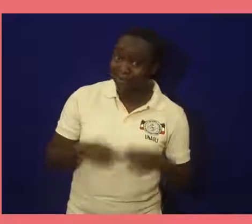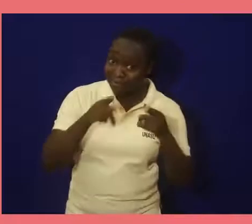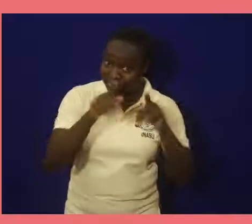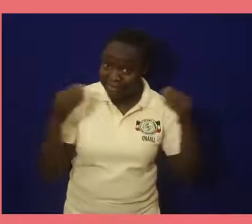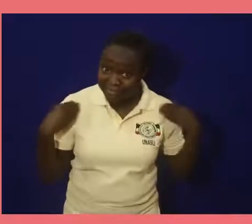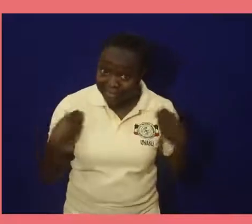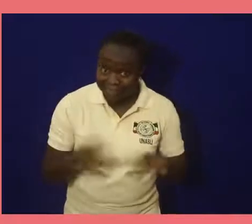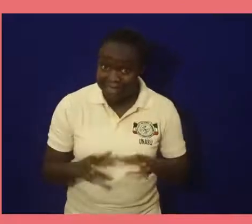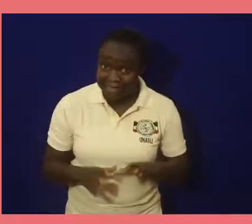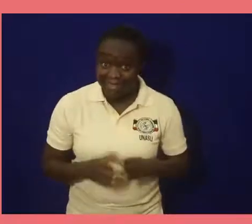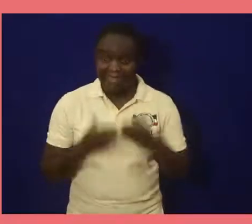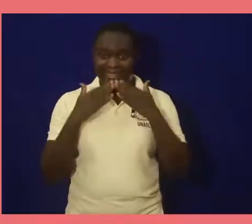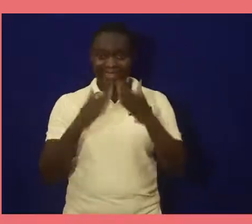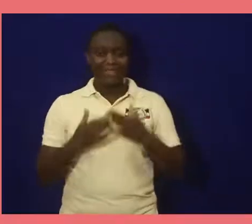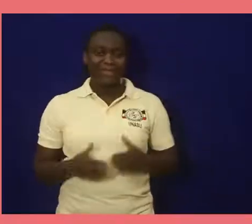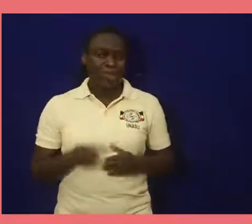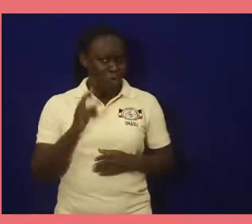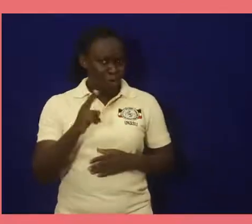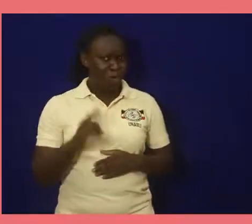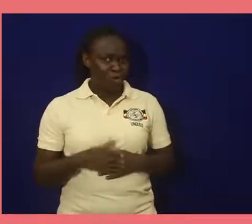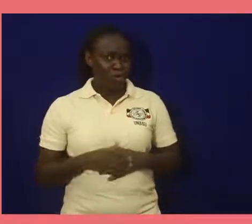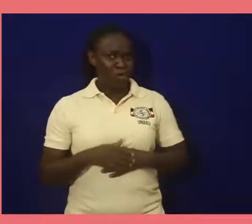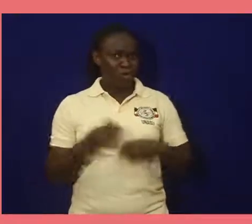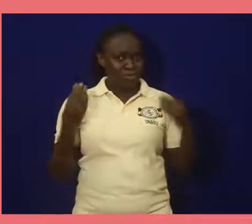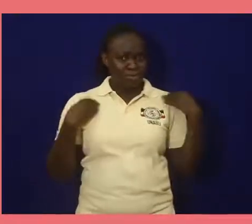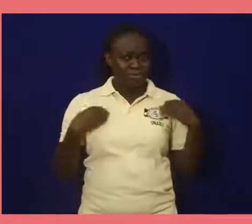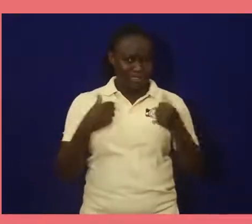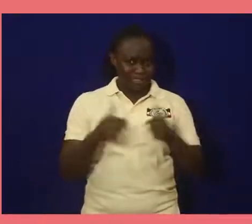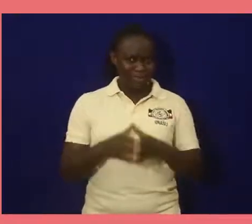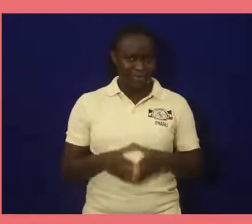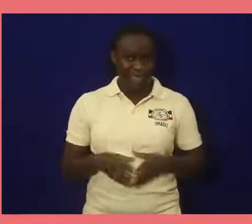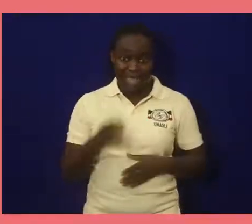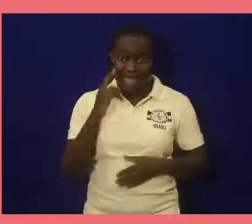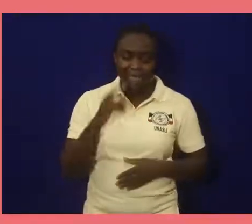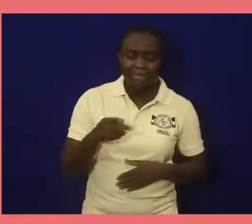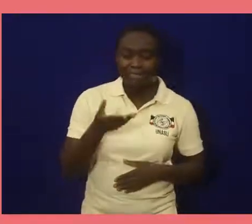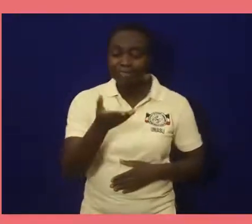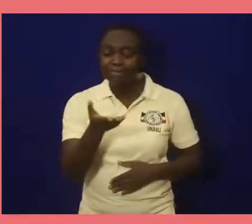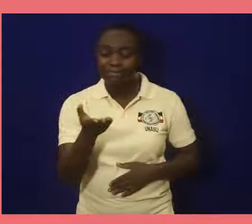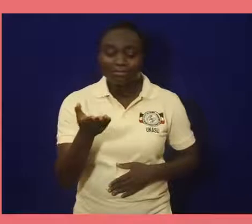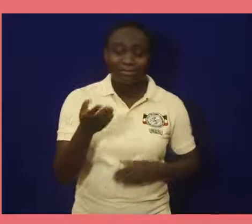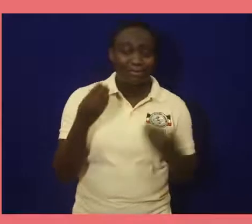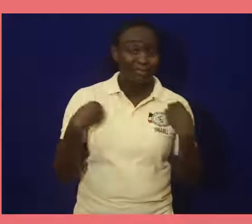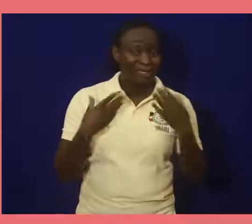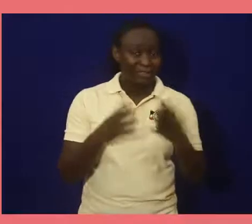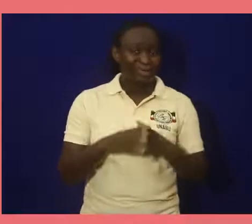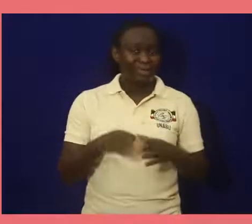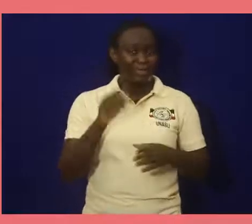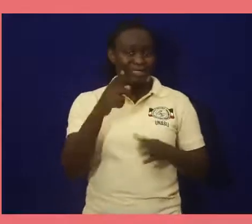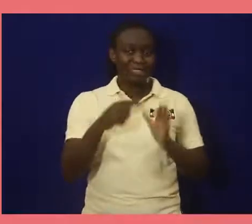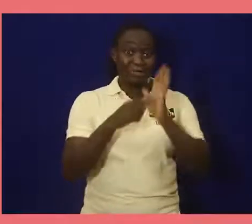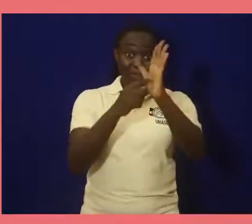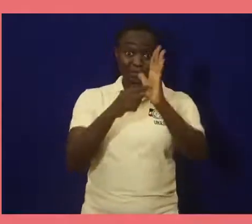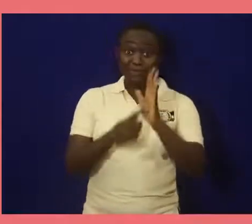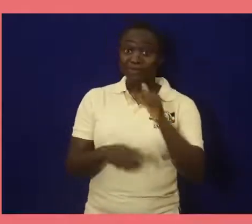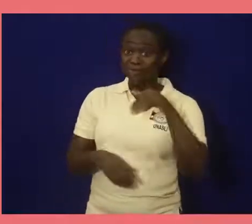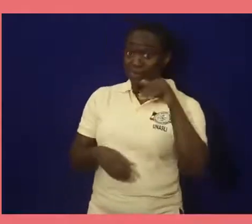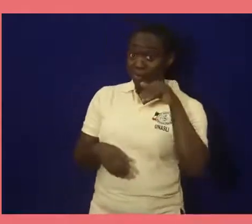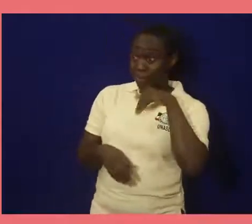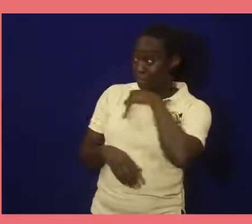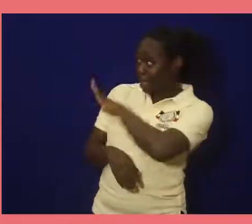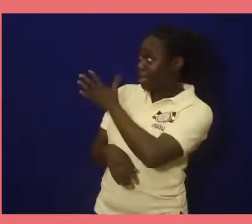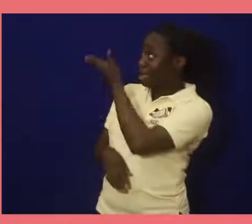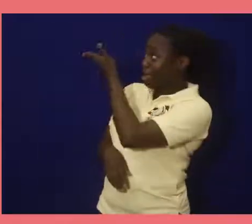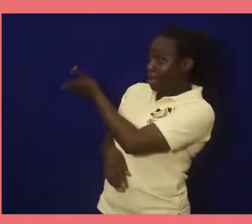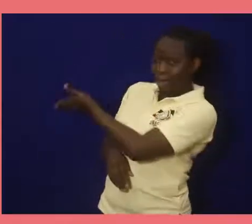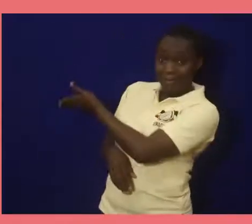Oh, thank you so much, dear learner. I hope you have done it so well, and I'm seeing you have done it so well. Let me also show you